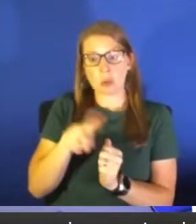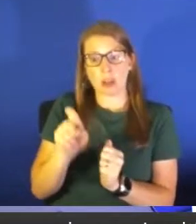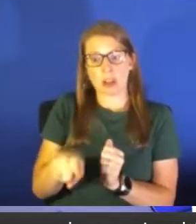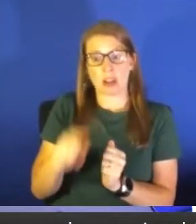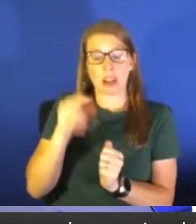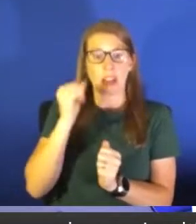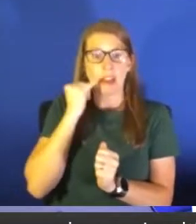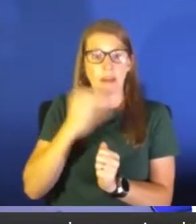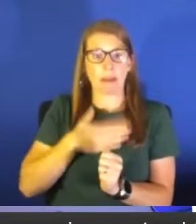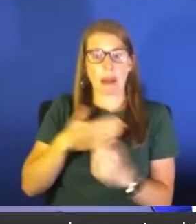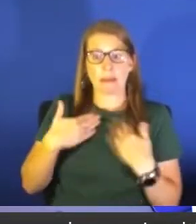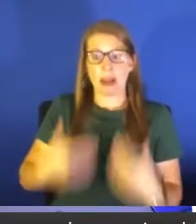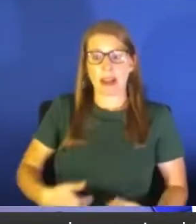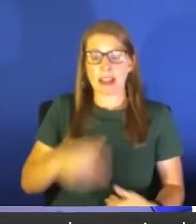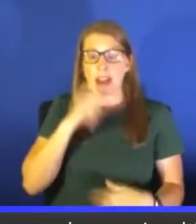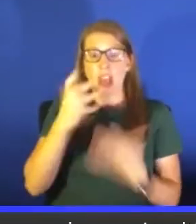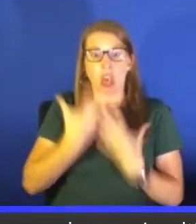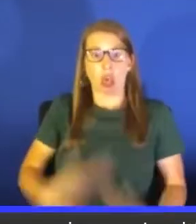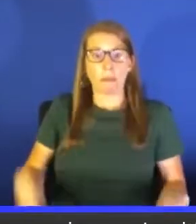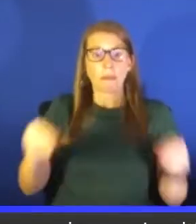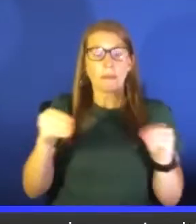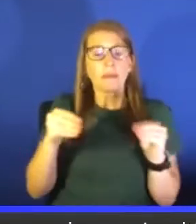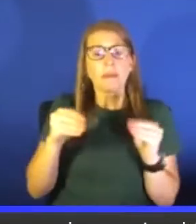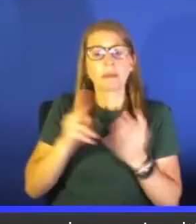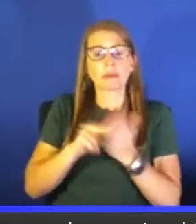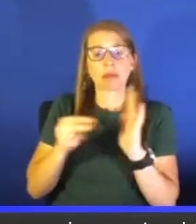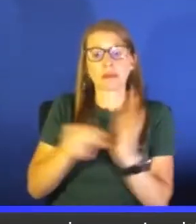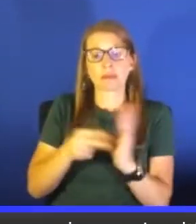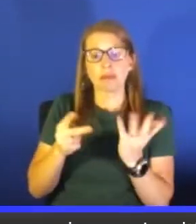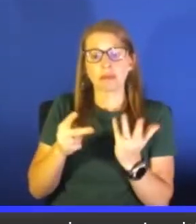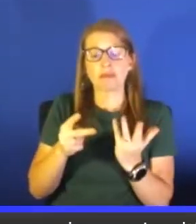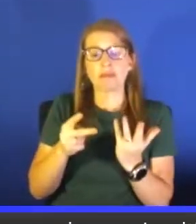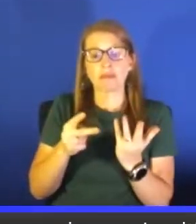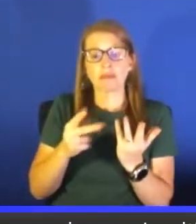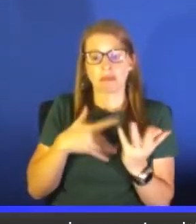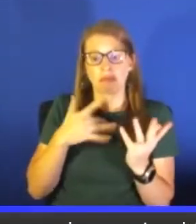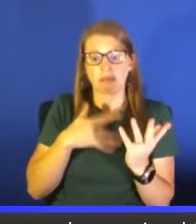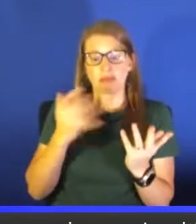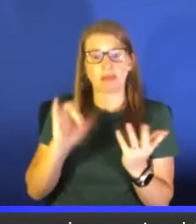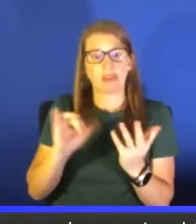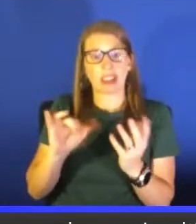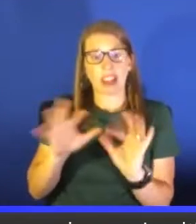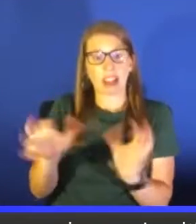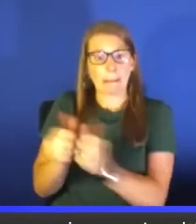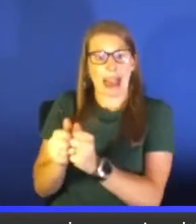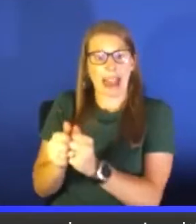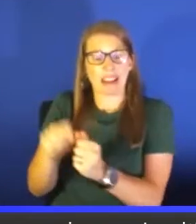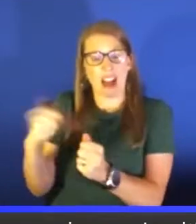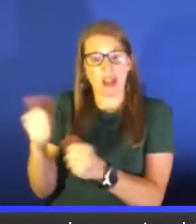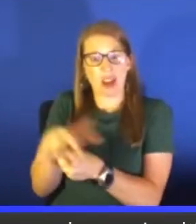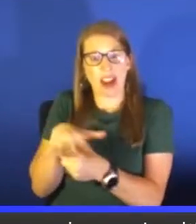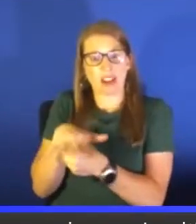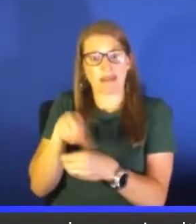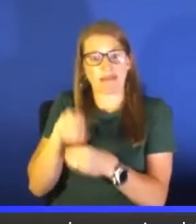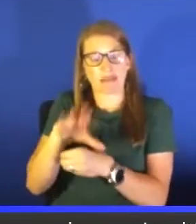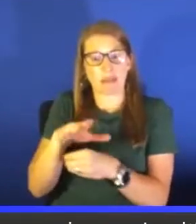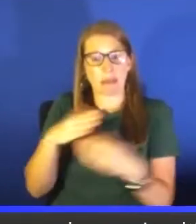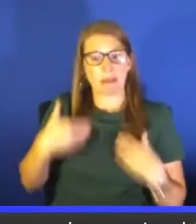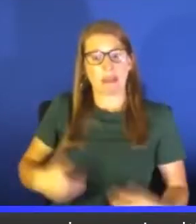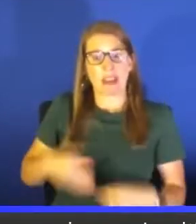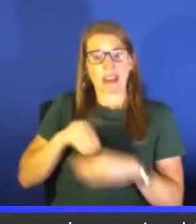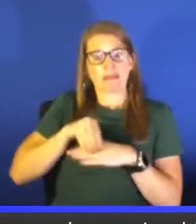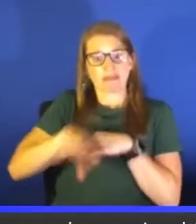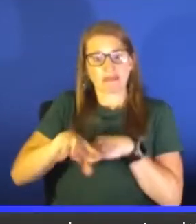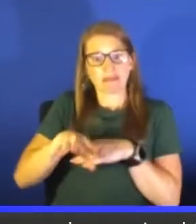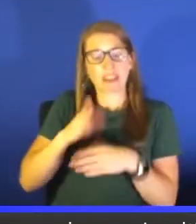detoxify? Well, obviously these proteins then can circulate, they combine in other areas. This is where it can affect some other cellular